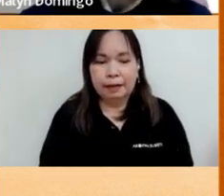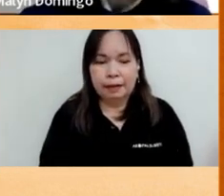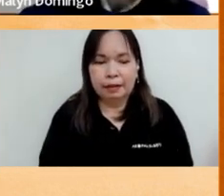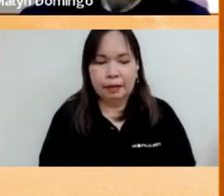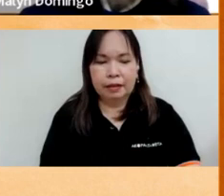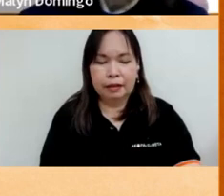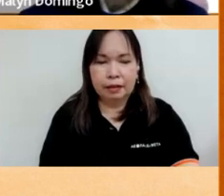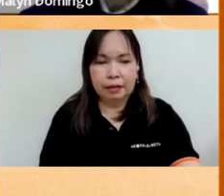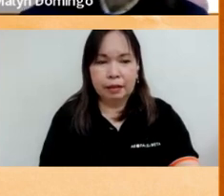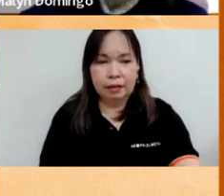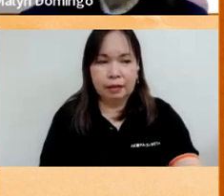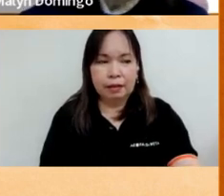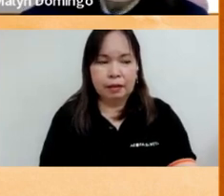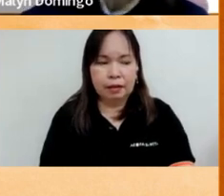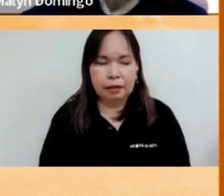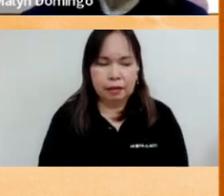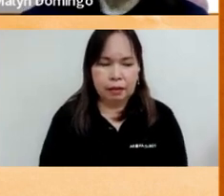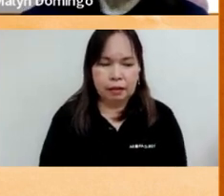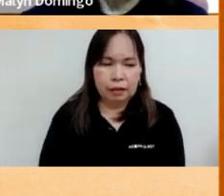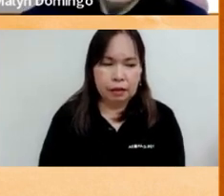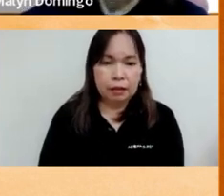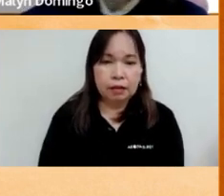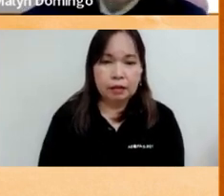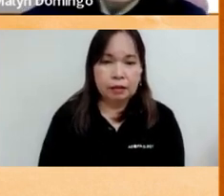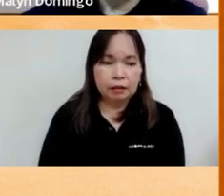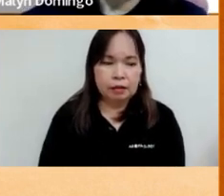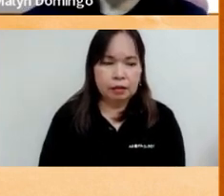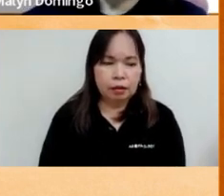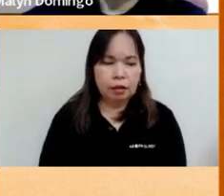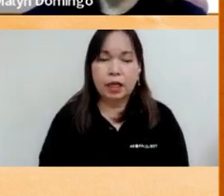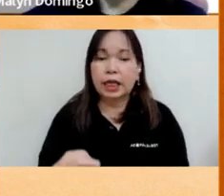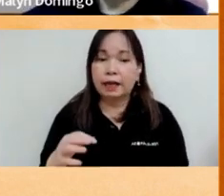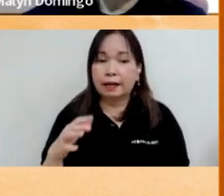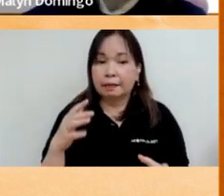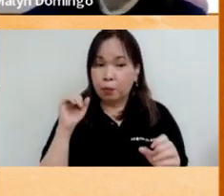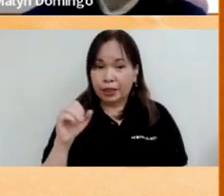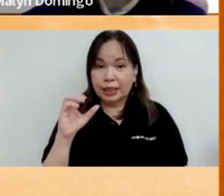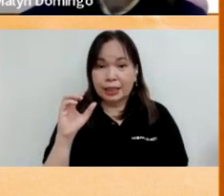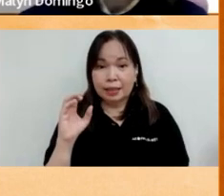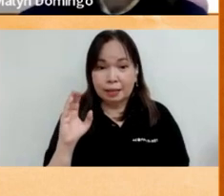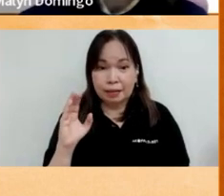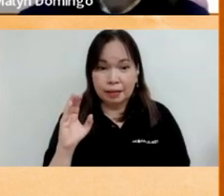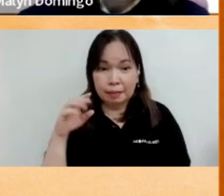For young children, cognitive behavioral play therapy has been found effective.